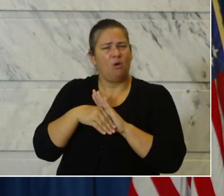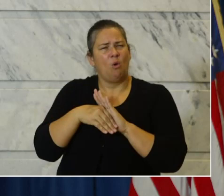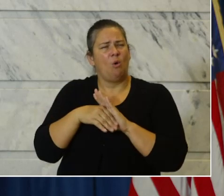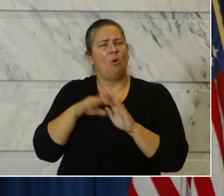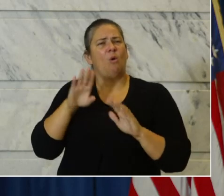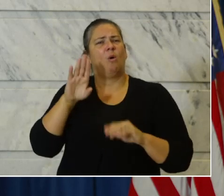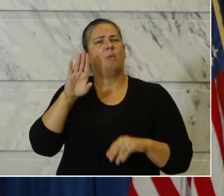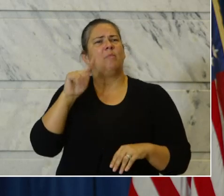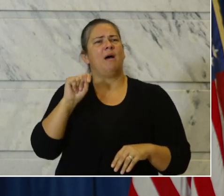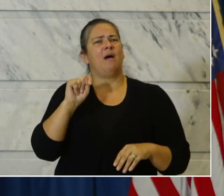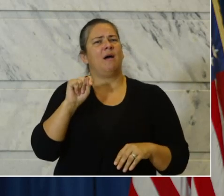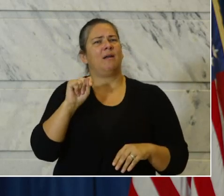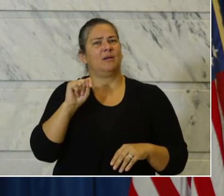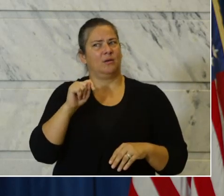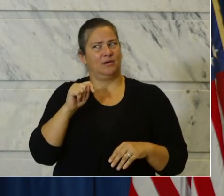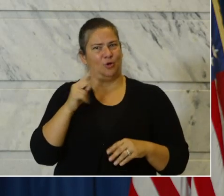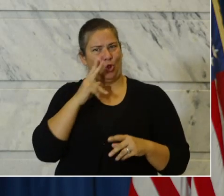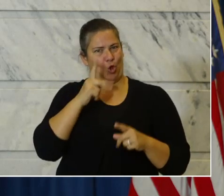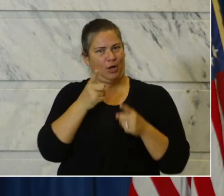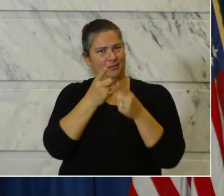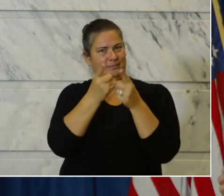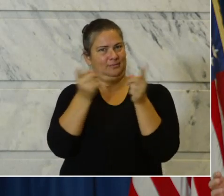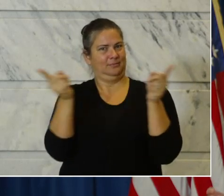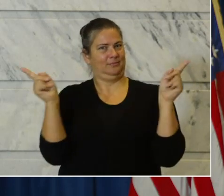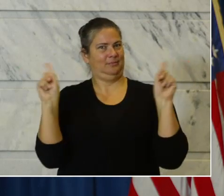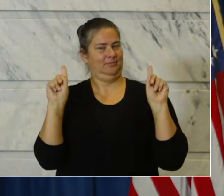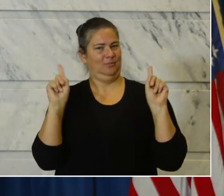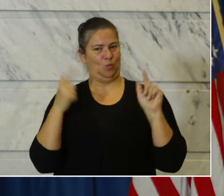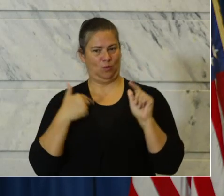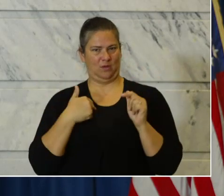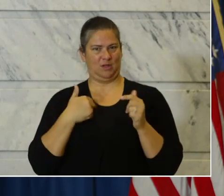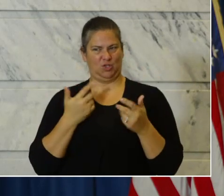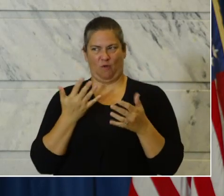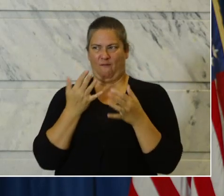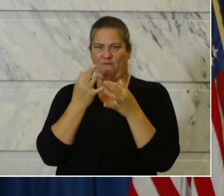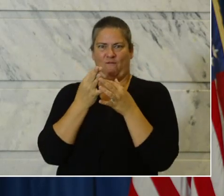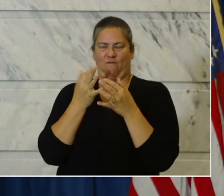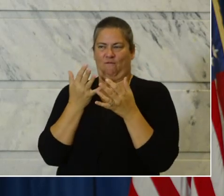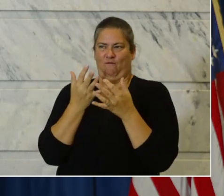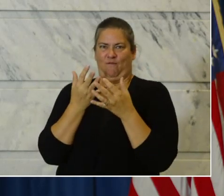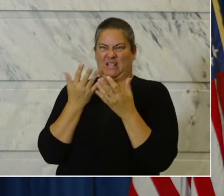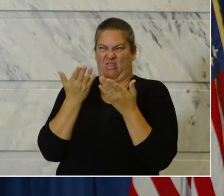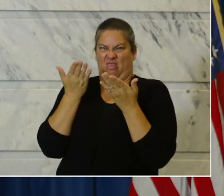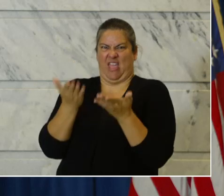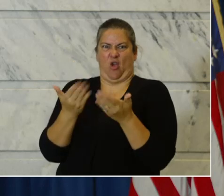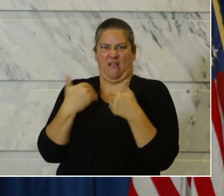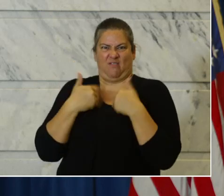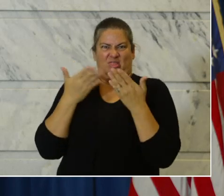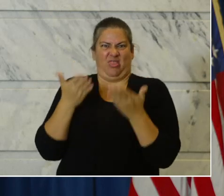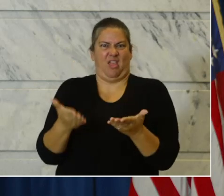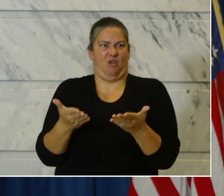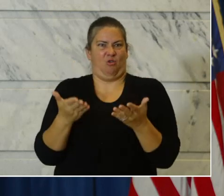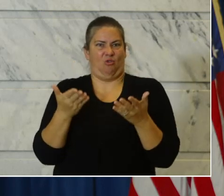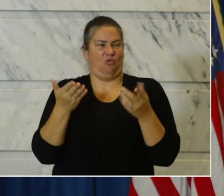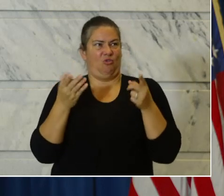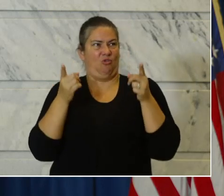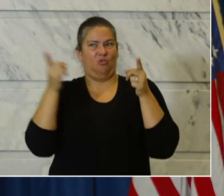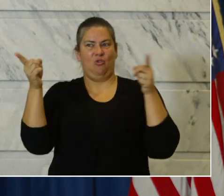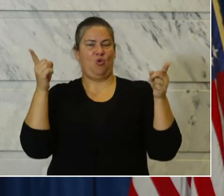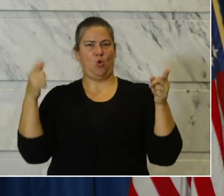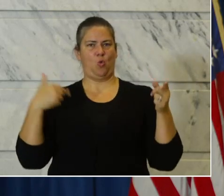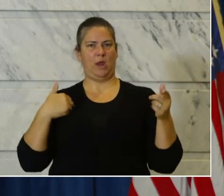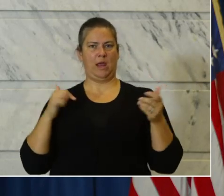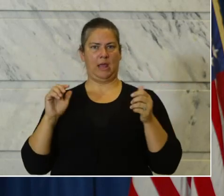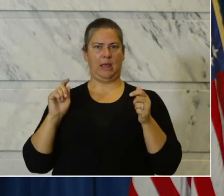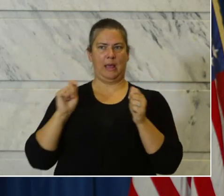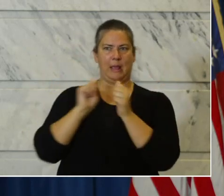at not being competitive in what is otherwise a free market that's out there. And so I hope that, that we will